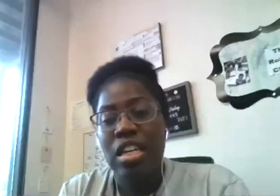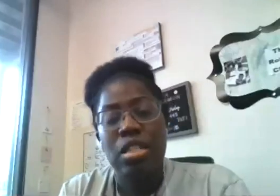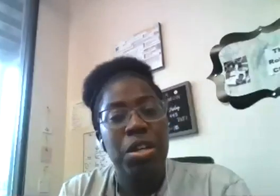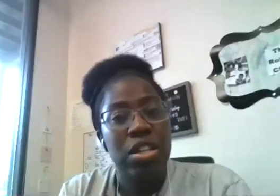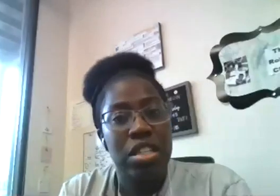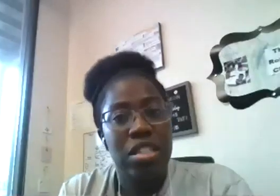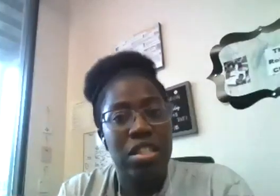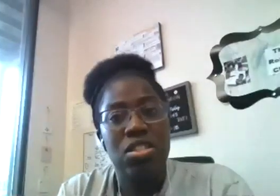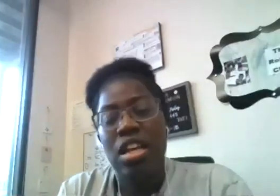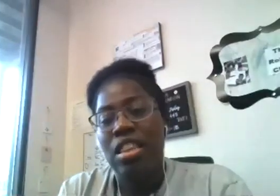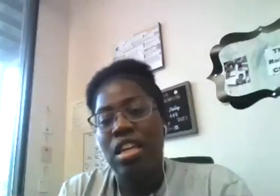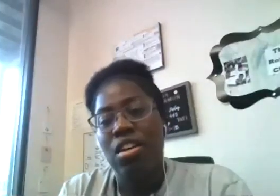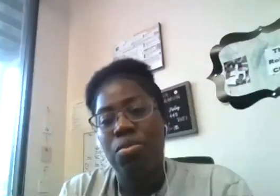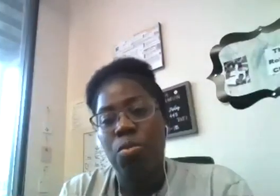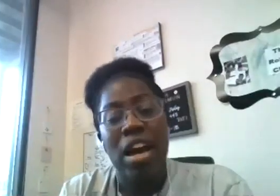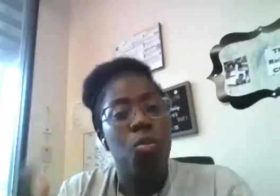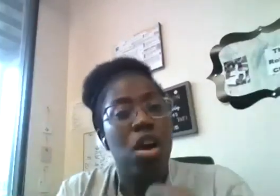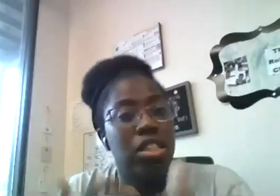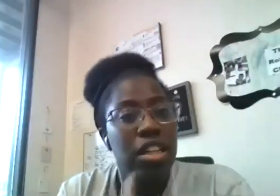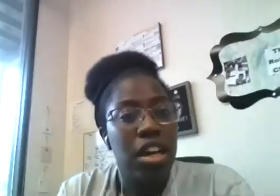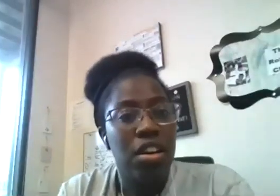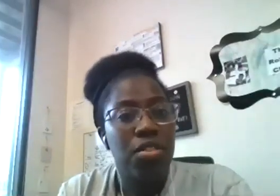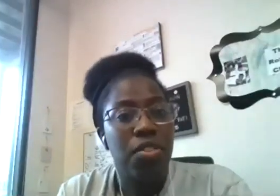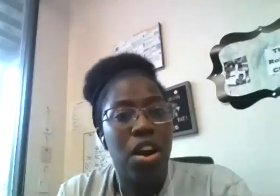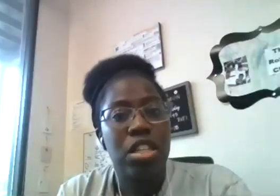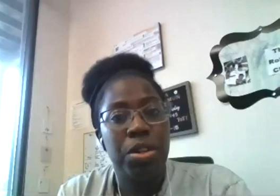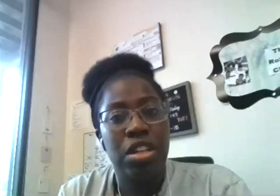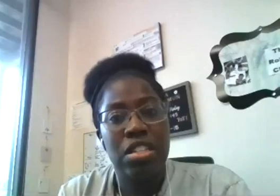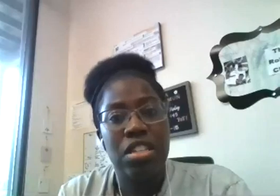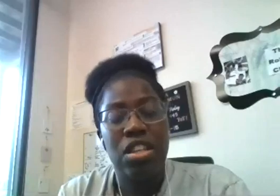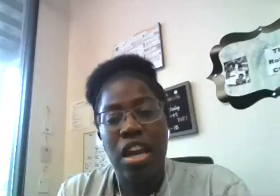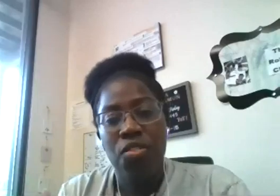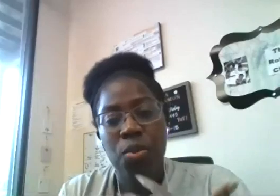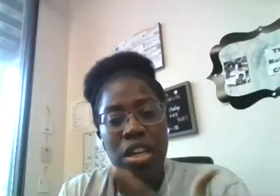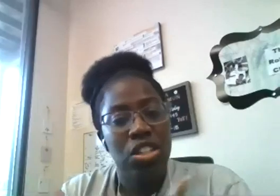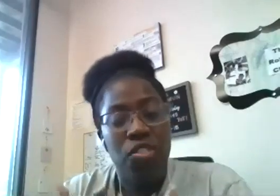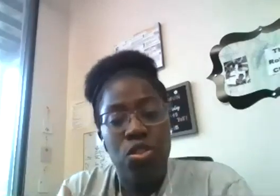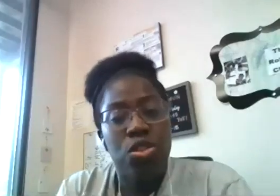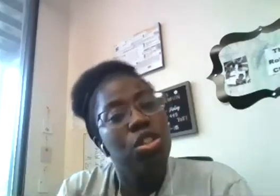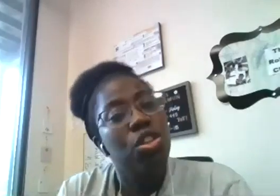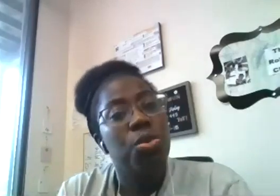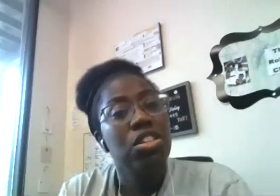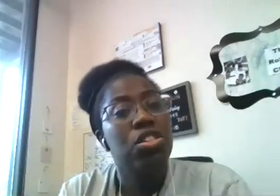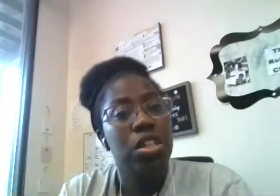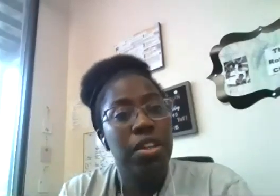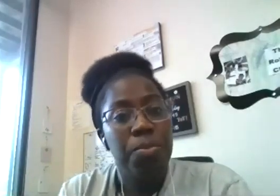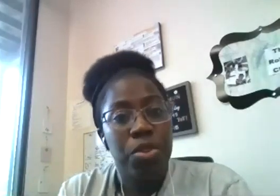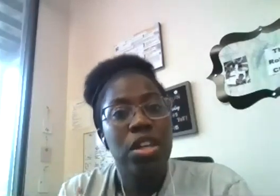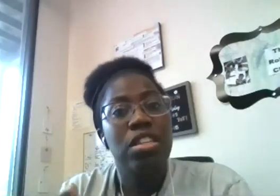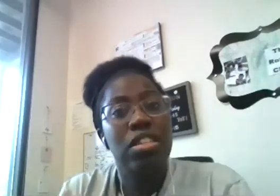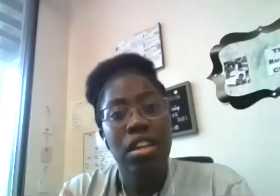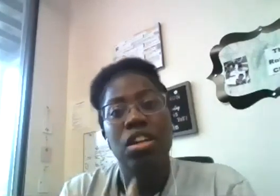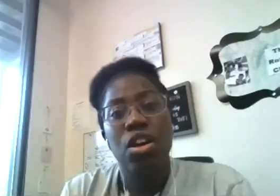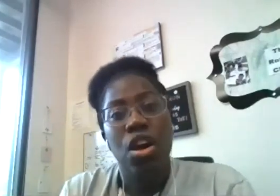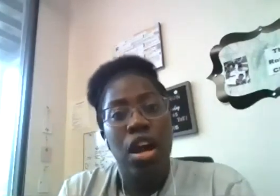the experiences, the whitewashing of our experiences. If you just look through history, you